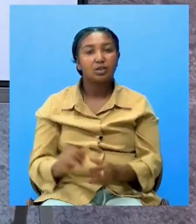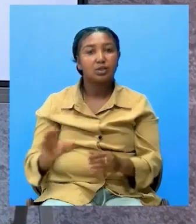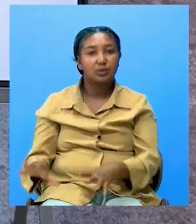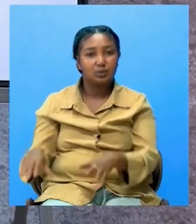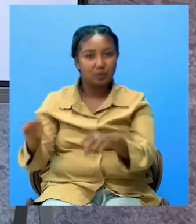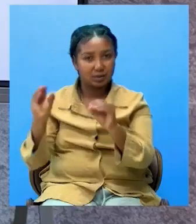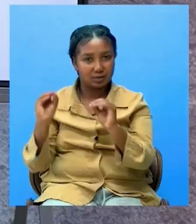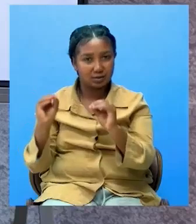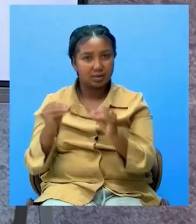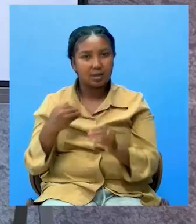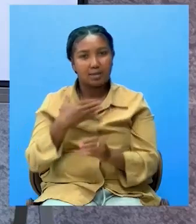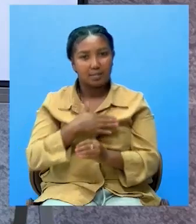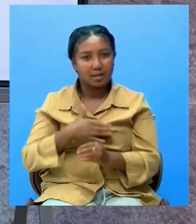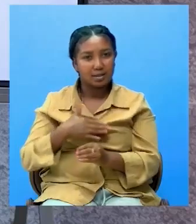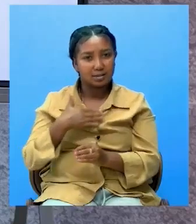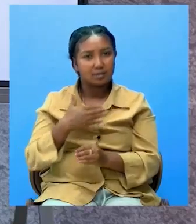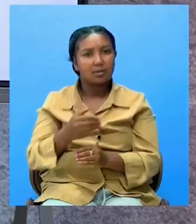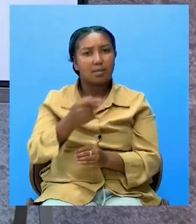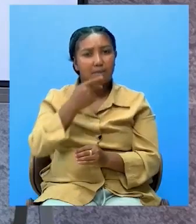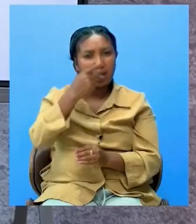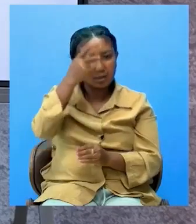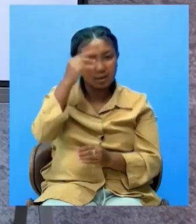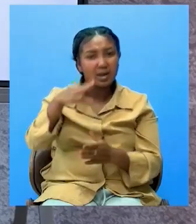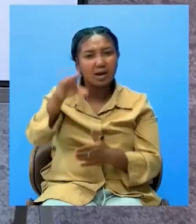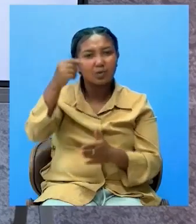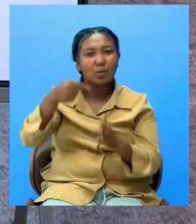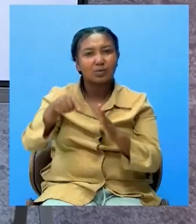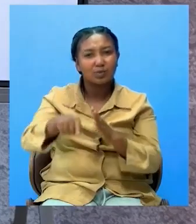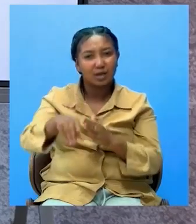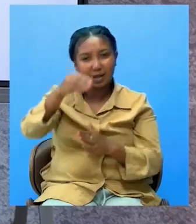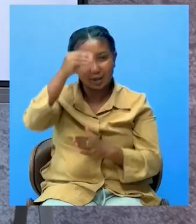Students, please tell to your parents what we learned.